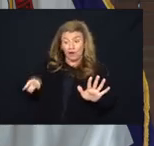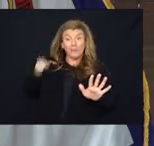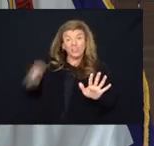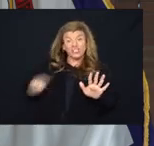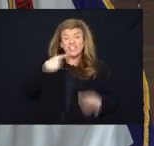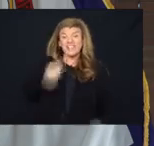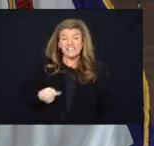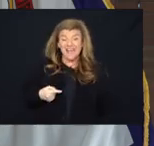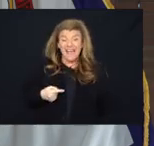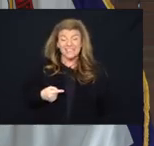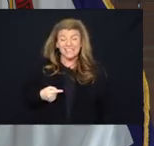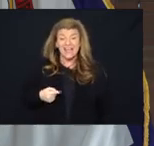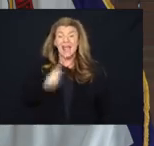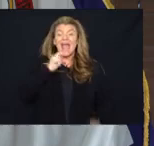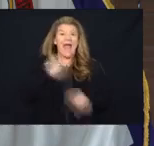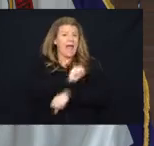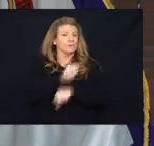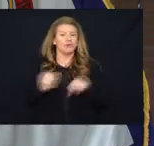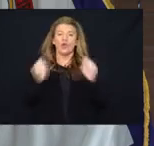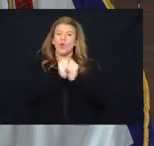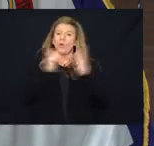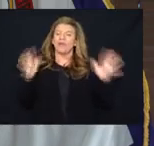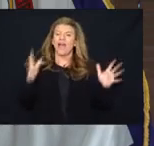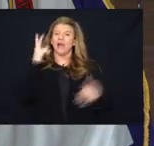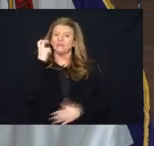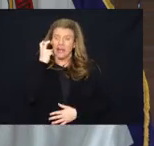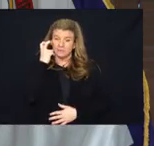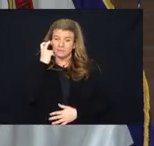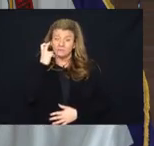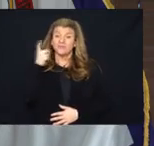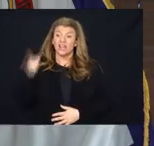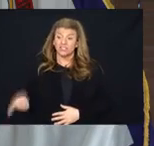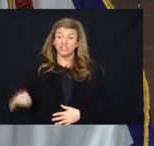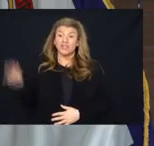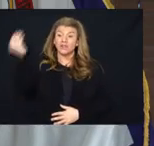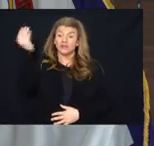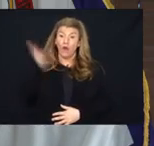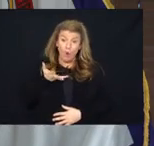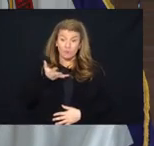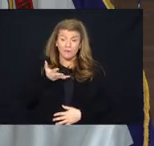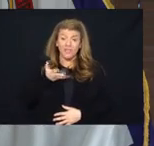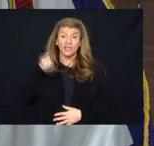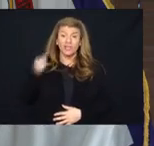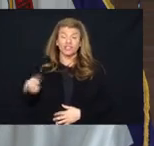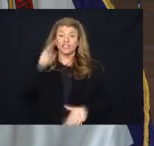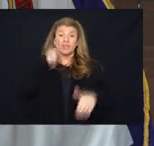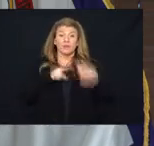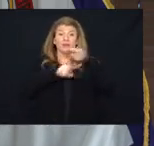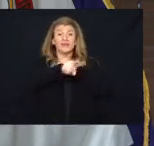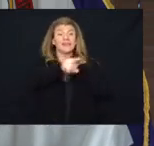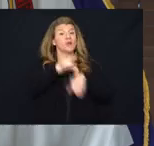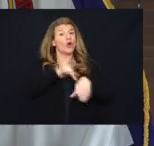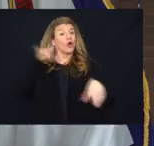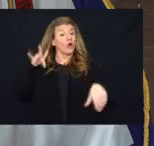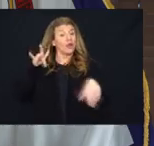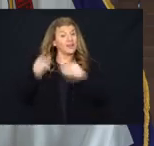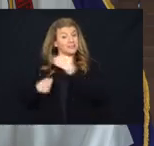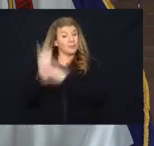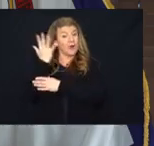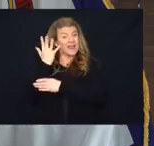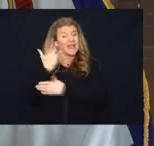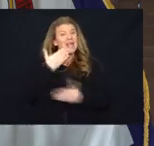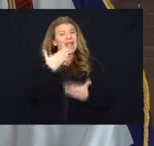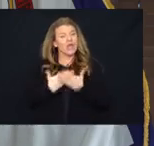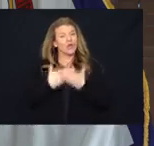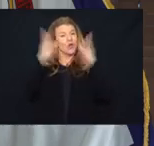says absolutely without any doubt, and she told me that she predicts an early spring and good